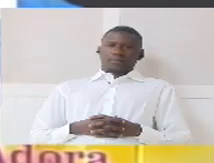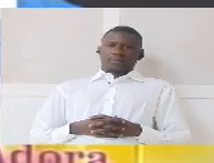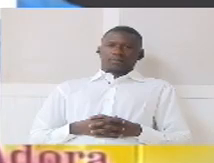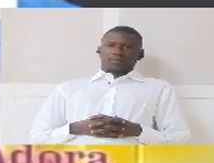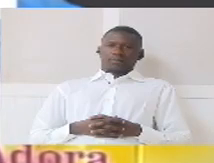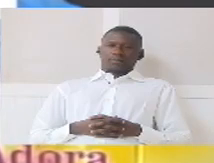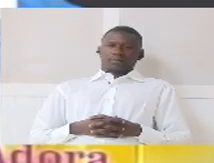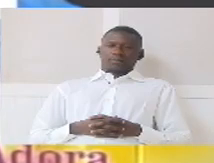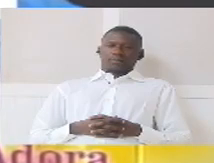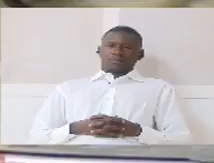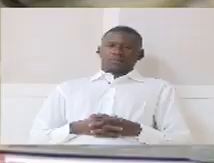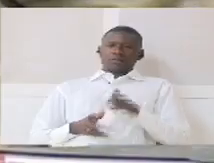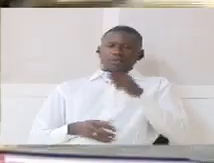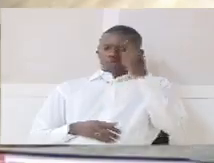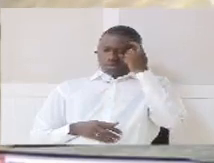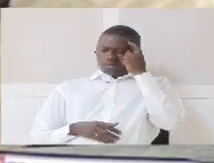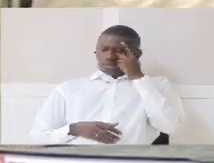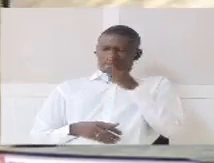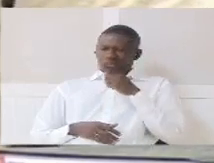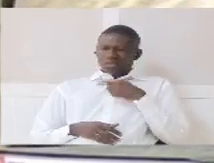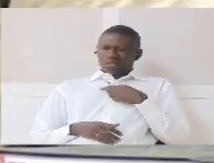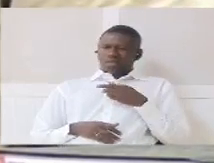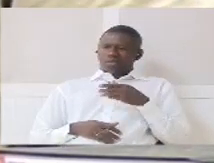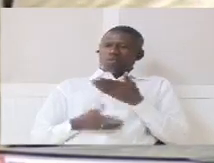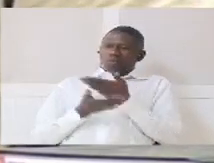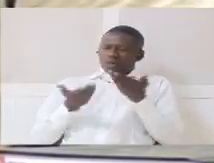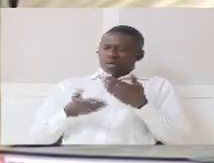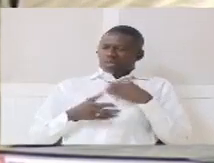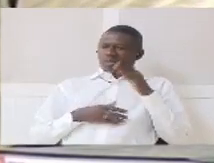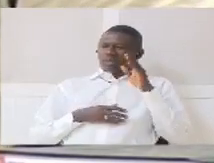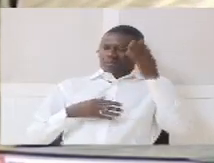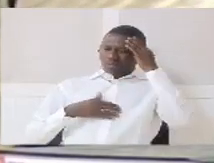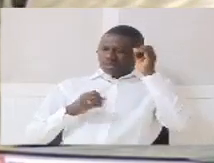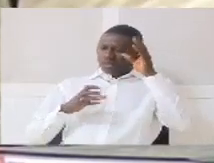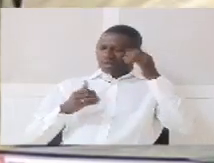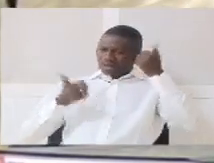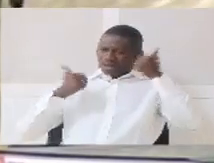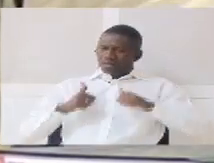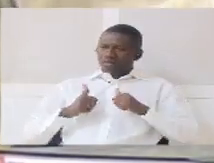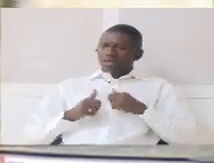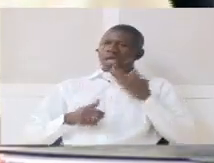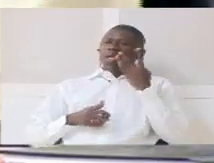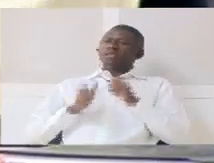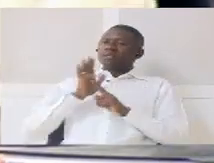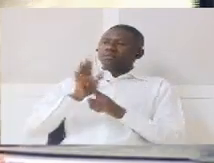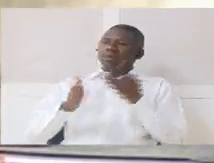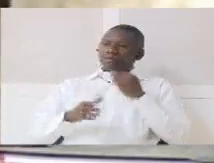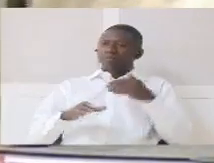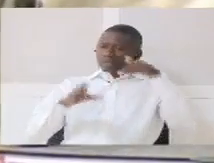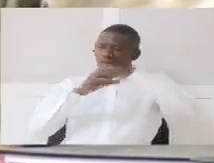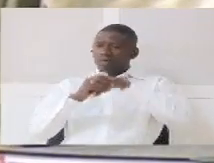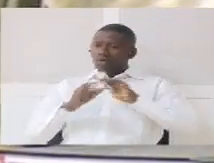ken do tabilele. Do you not think this is the result of the beri beri if they had included women in the preparation? Maybe over a